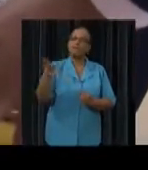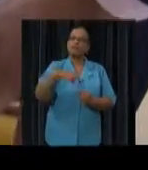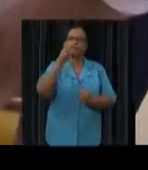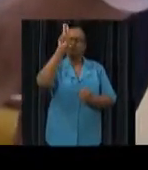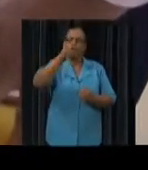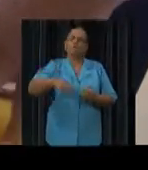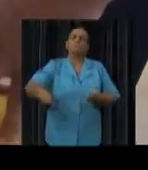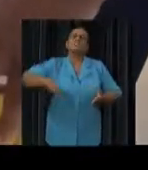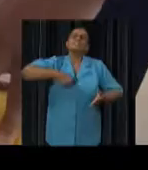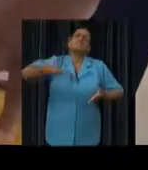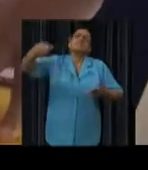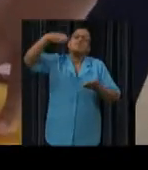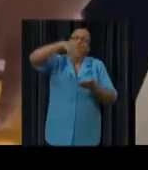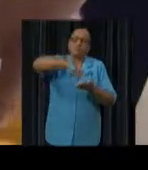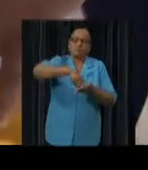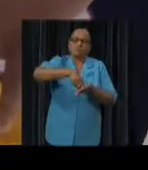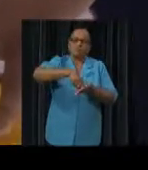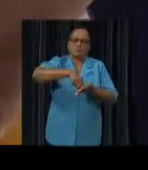with